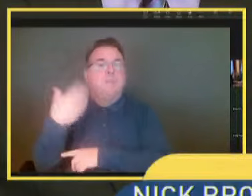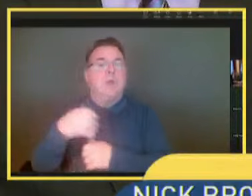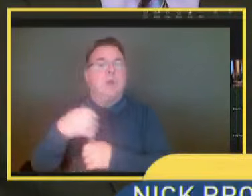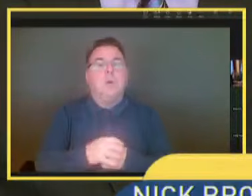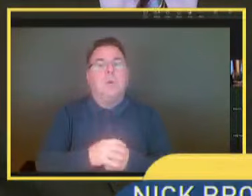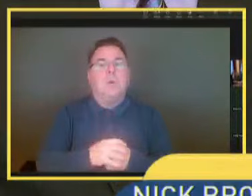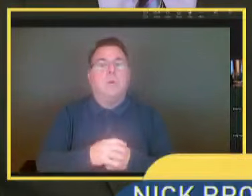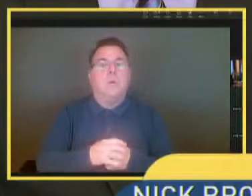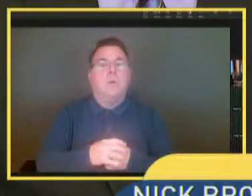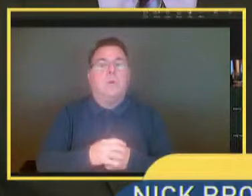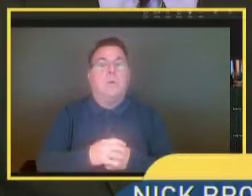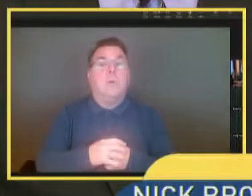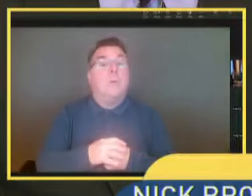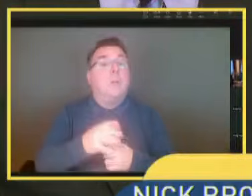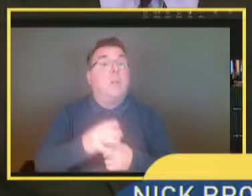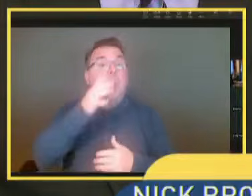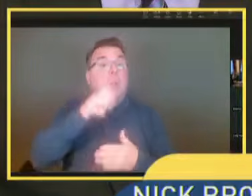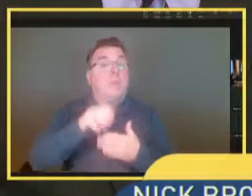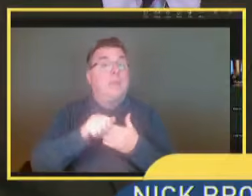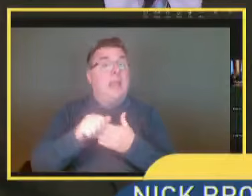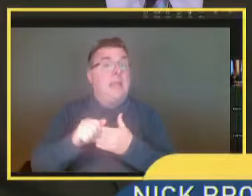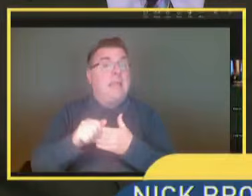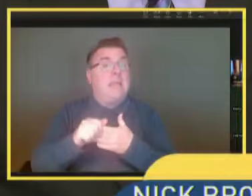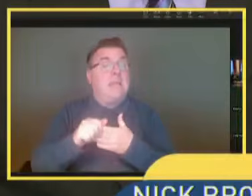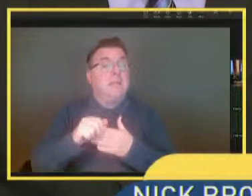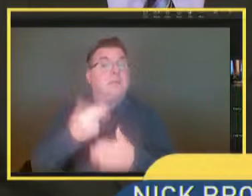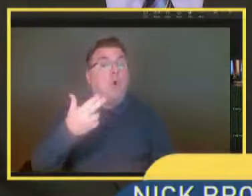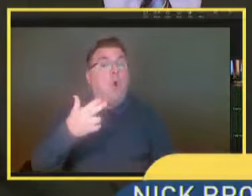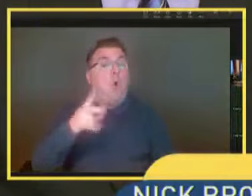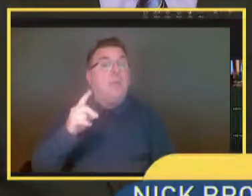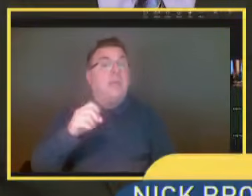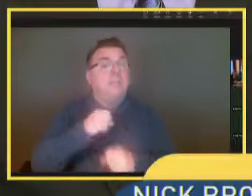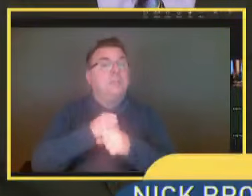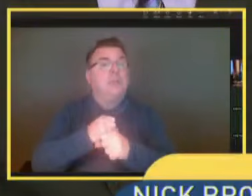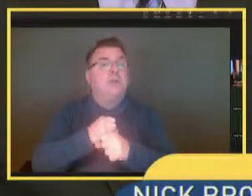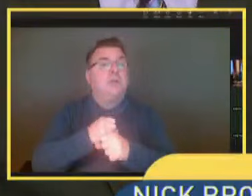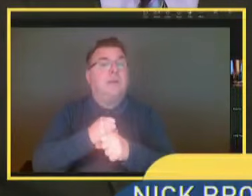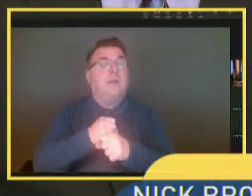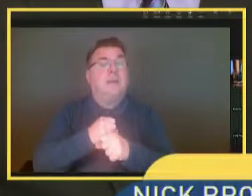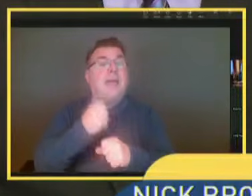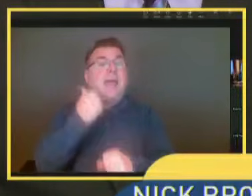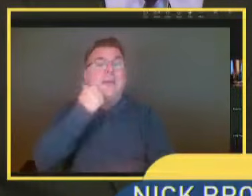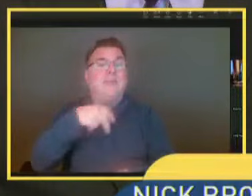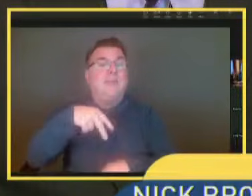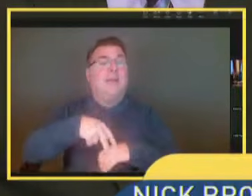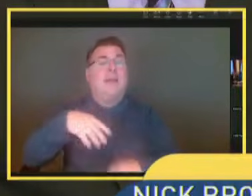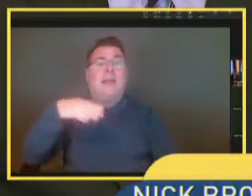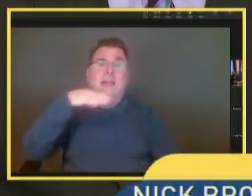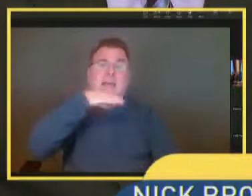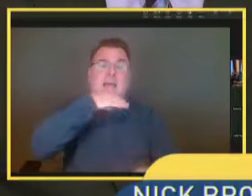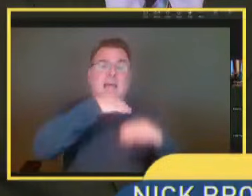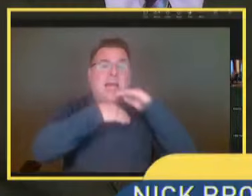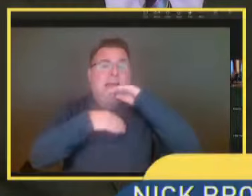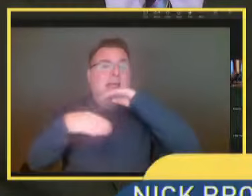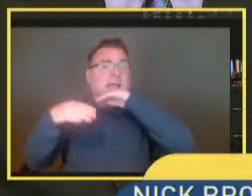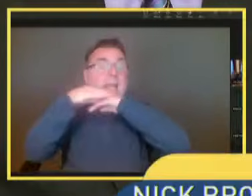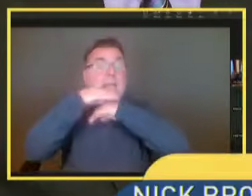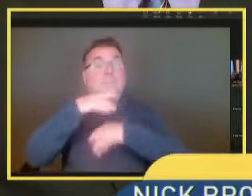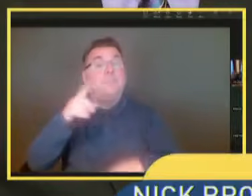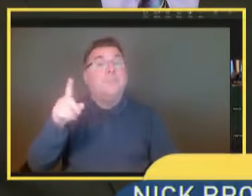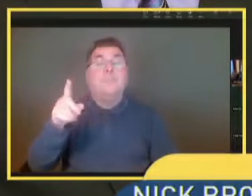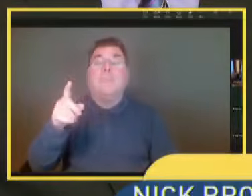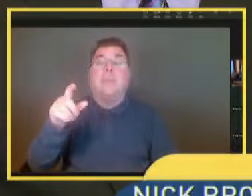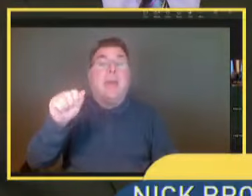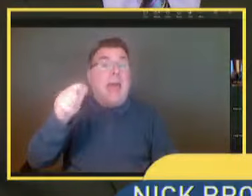of Homeland Security lies to the American people on a regular basis. Hours after Alex Preddy